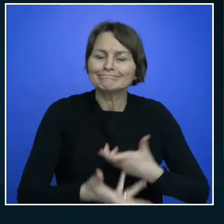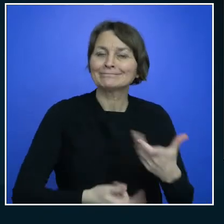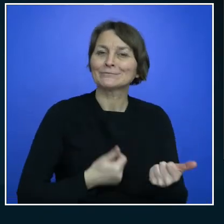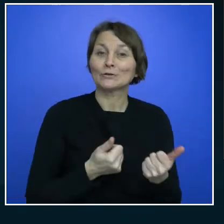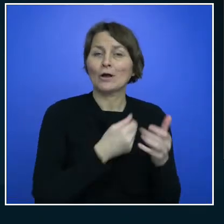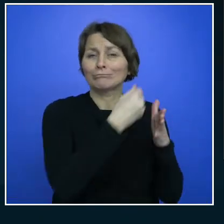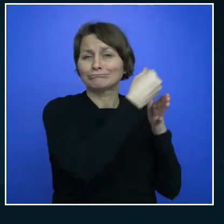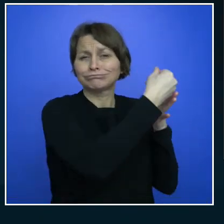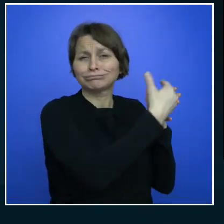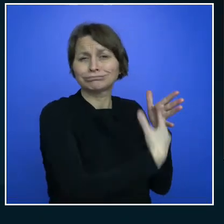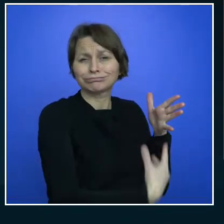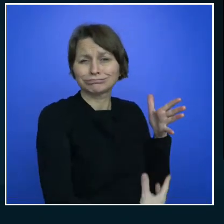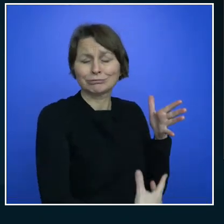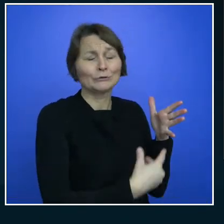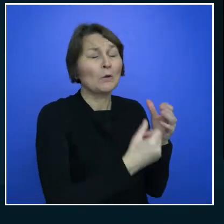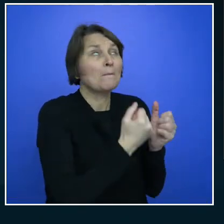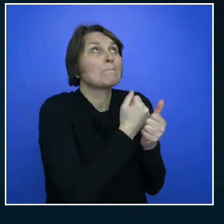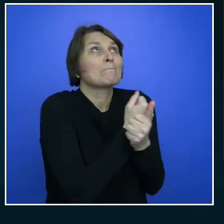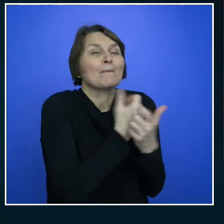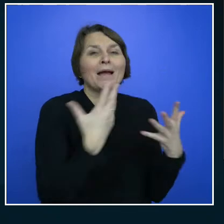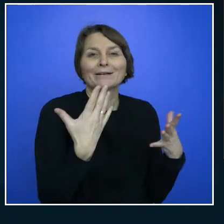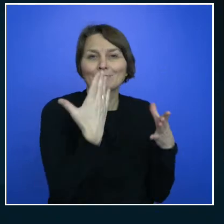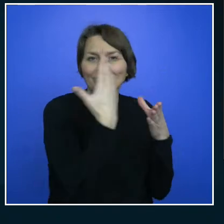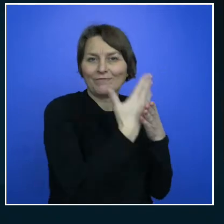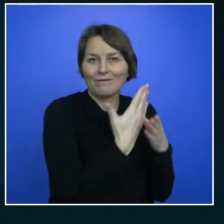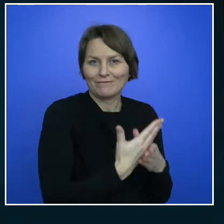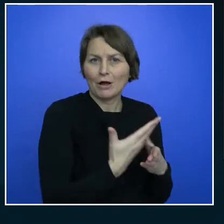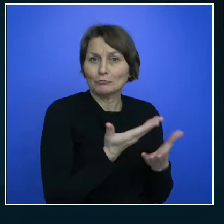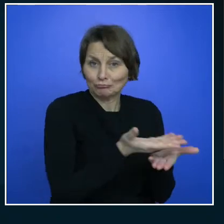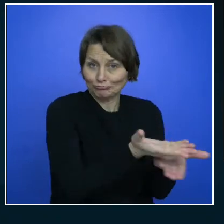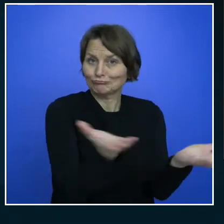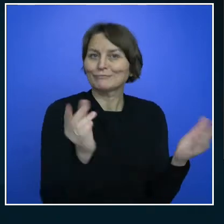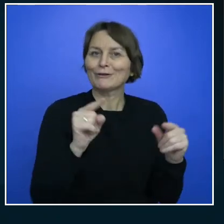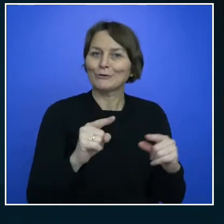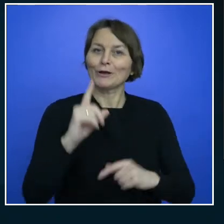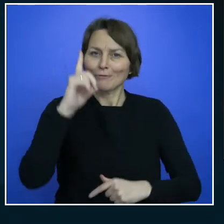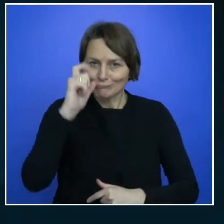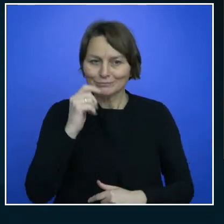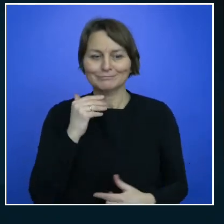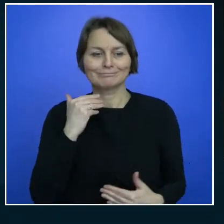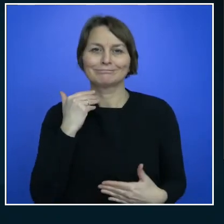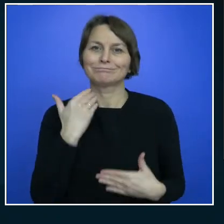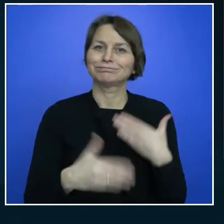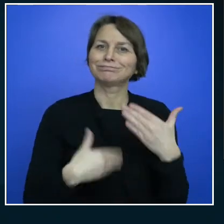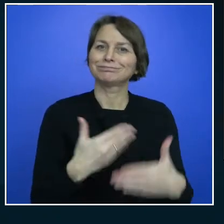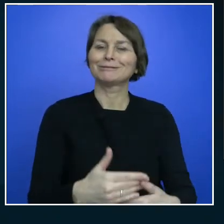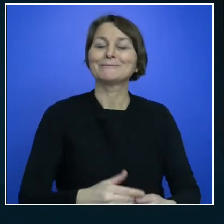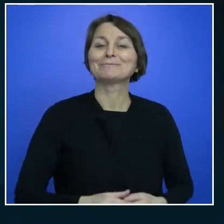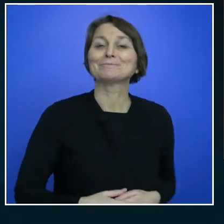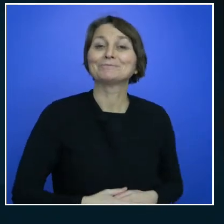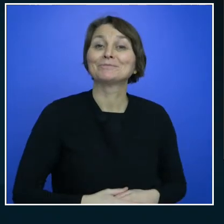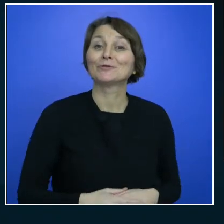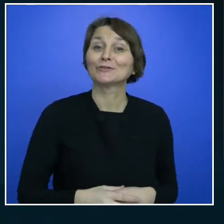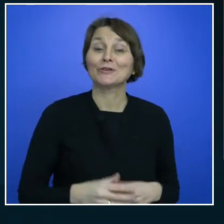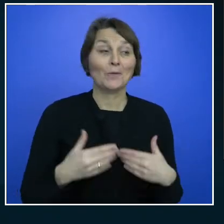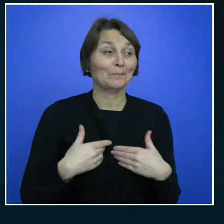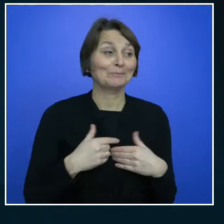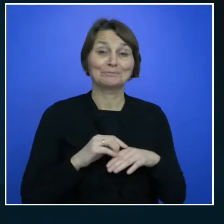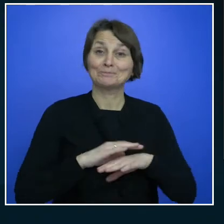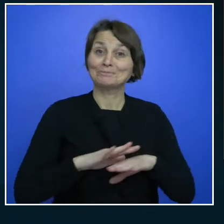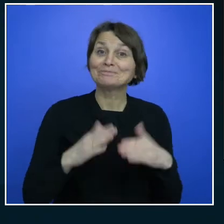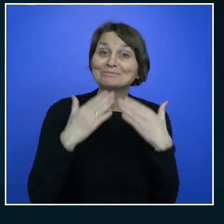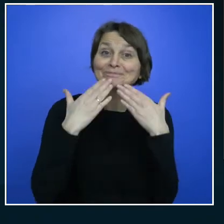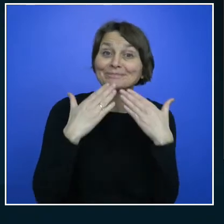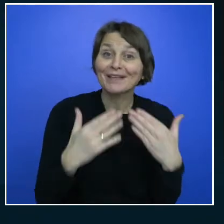hundreds of different Bicep files available for you to get started. So with that, we thank you for